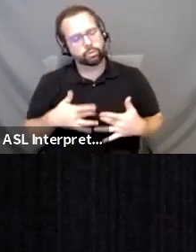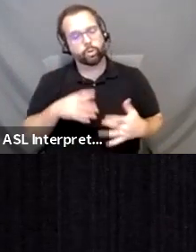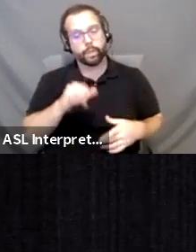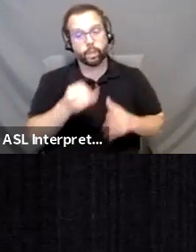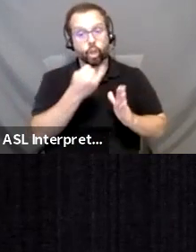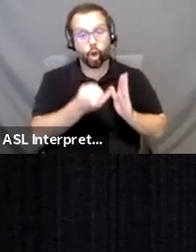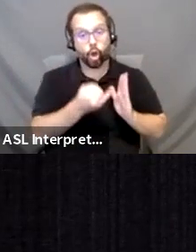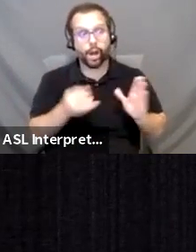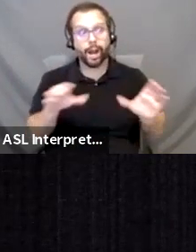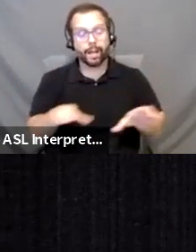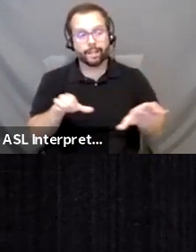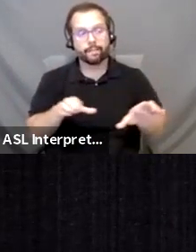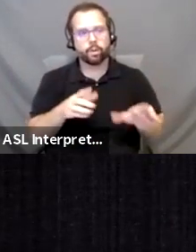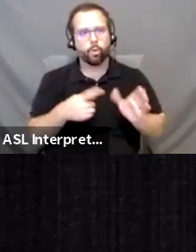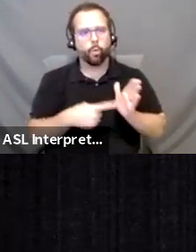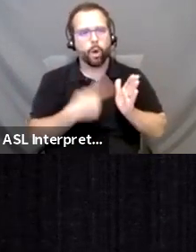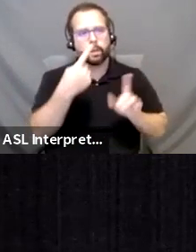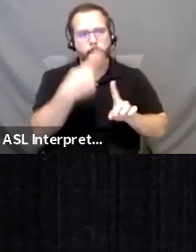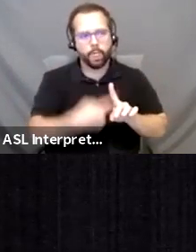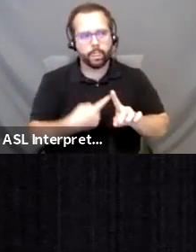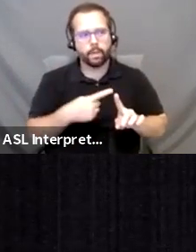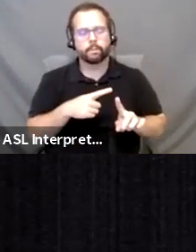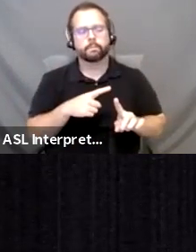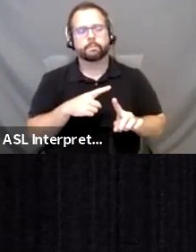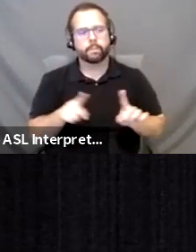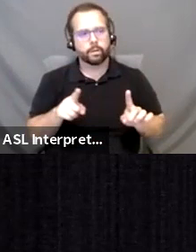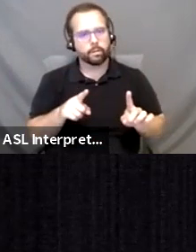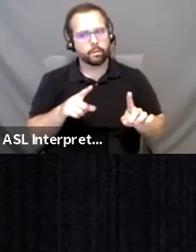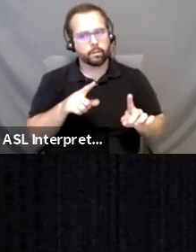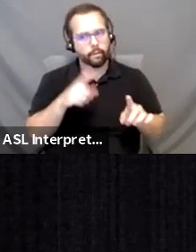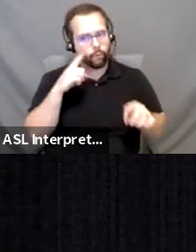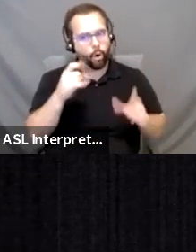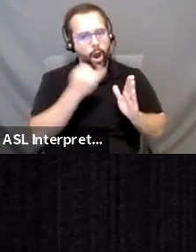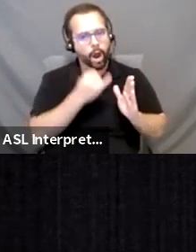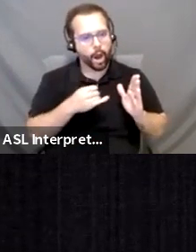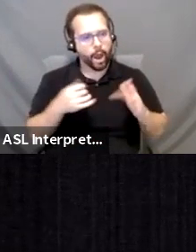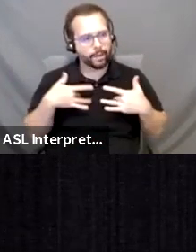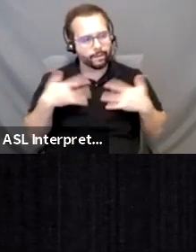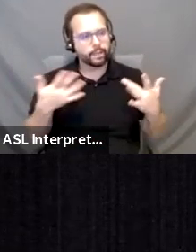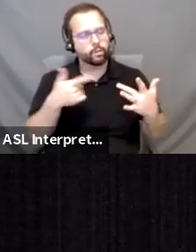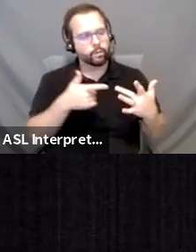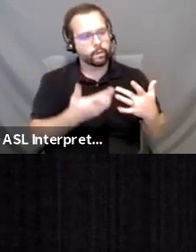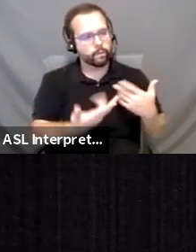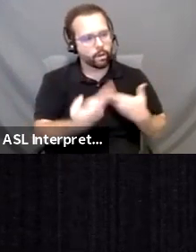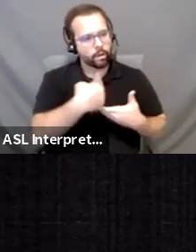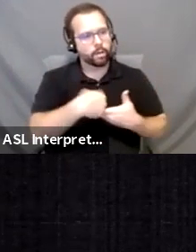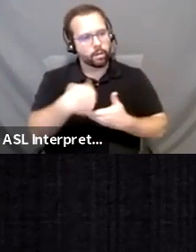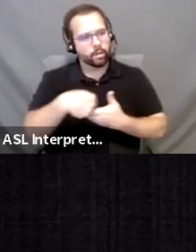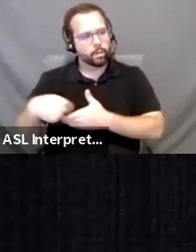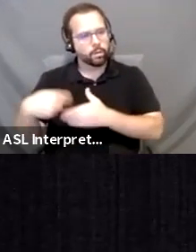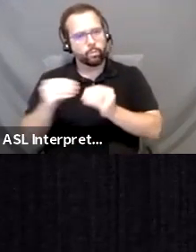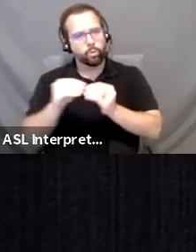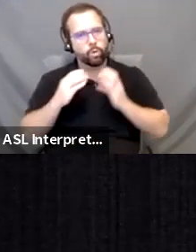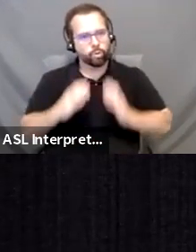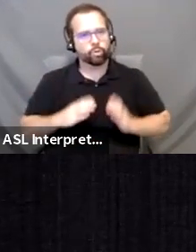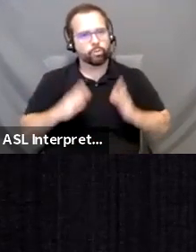was an art activity where we were able to gain quite a few consumers. And the idea behind the art is we would find something that we can